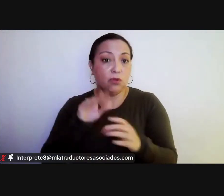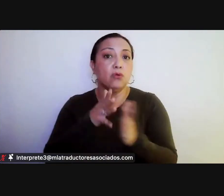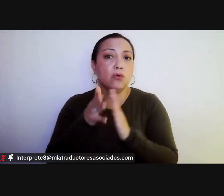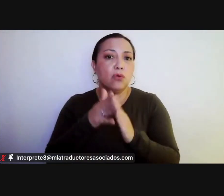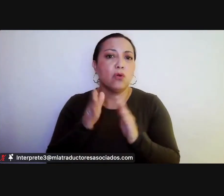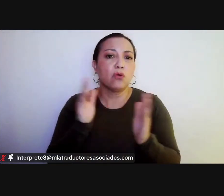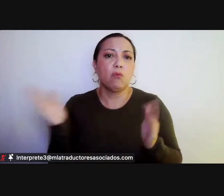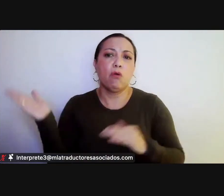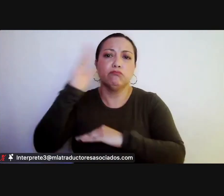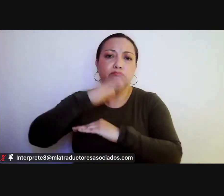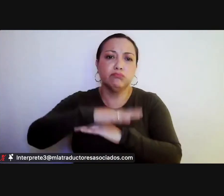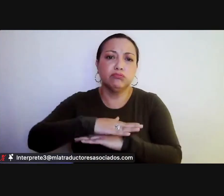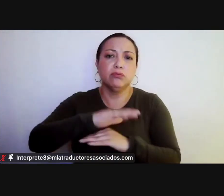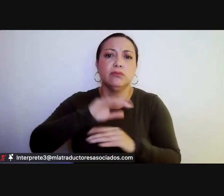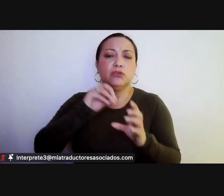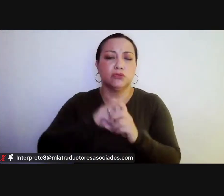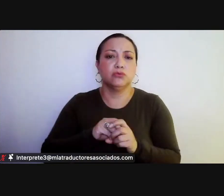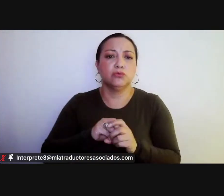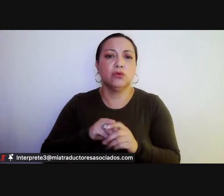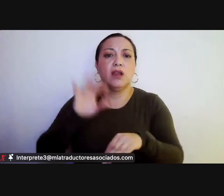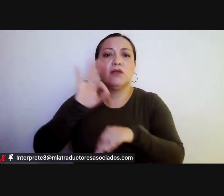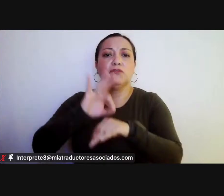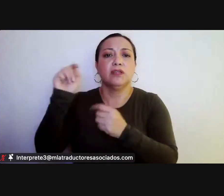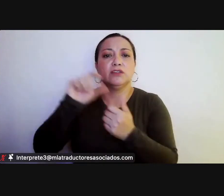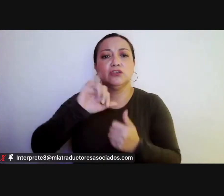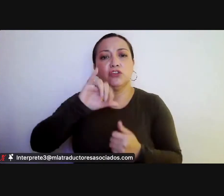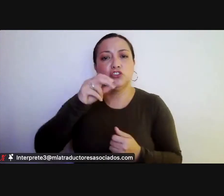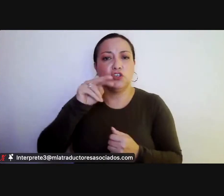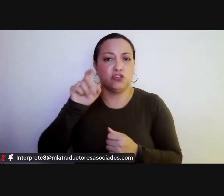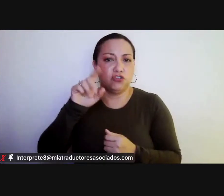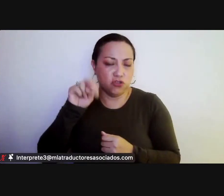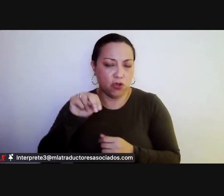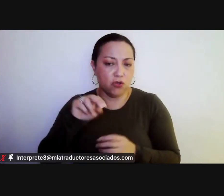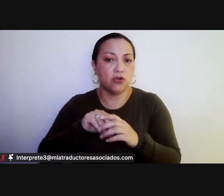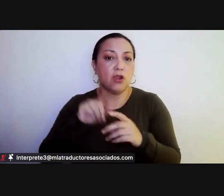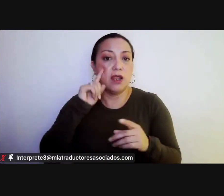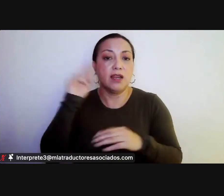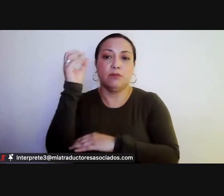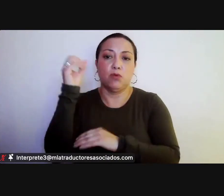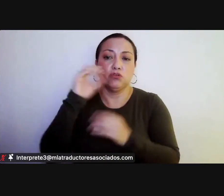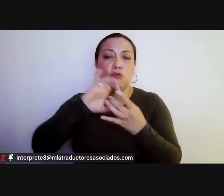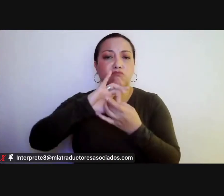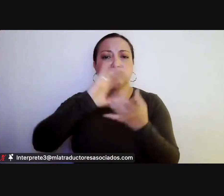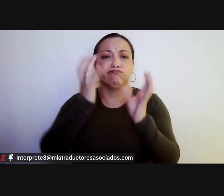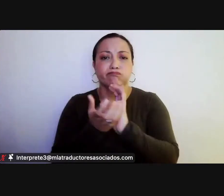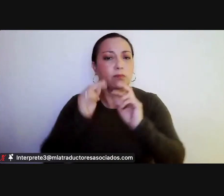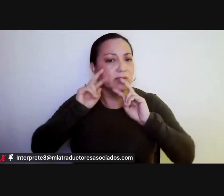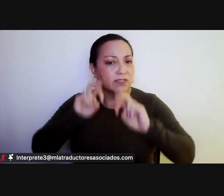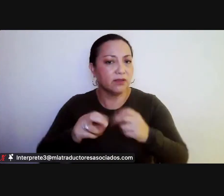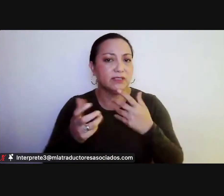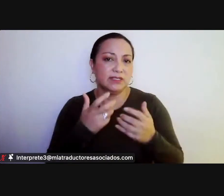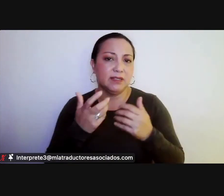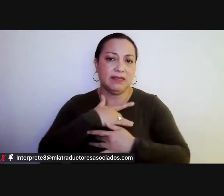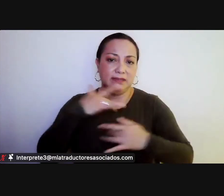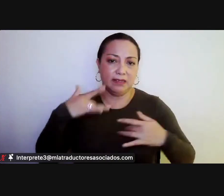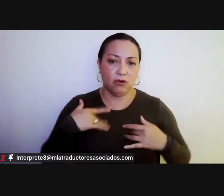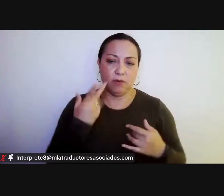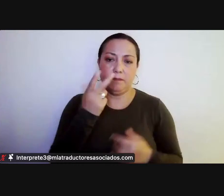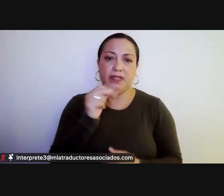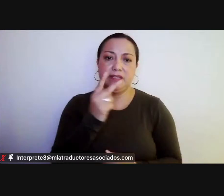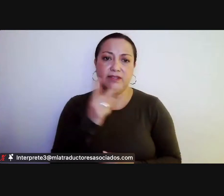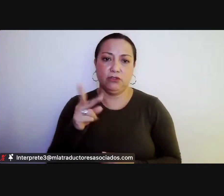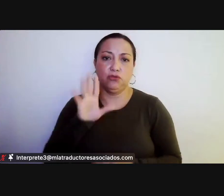dedicated, it will take place as a satellite version of the Roy Johnson seminar on the